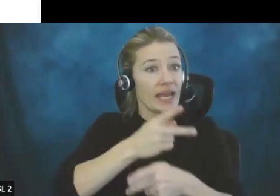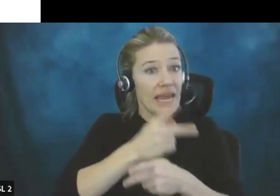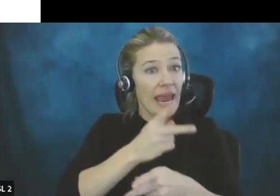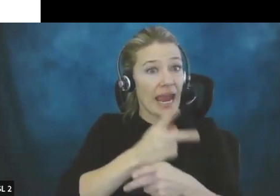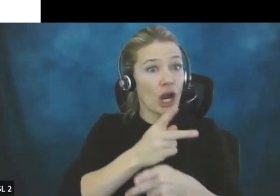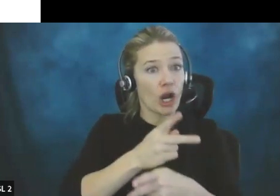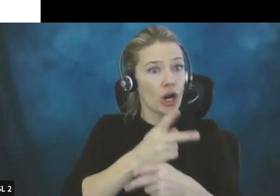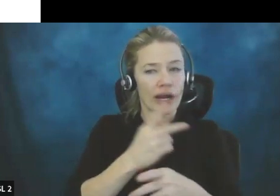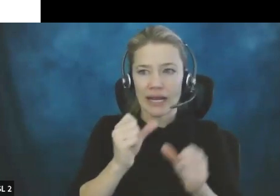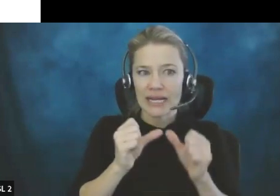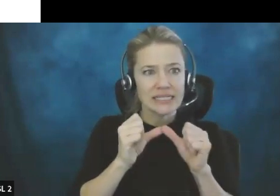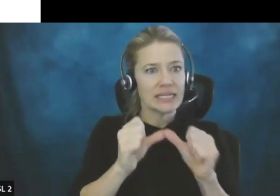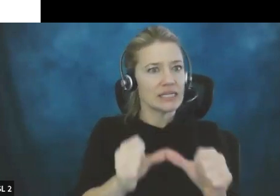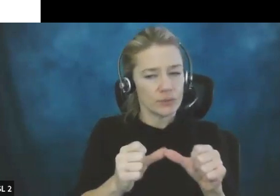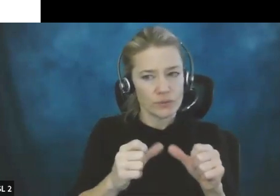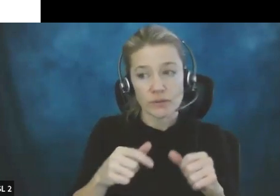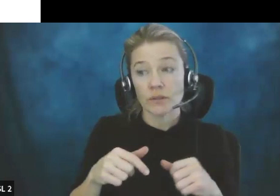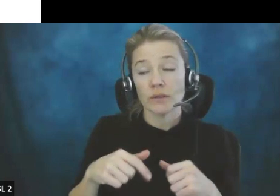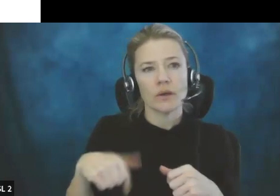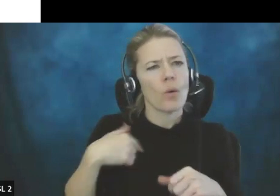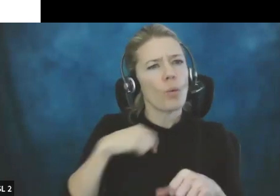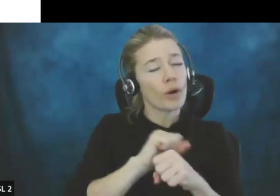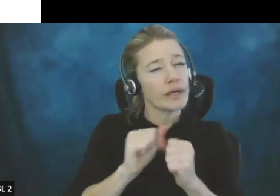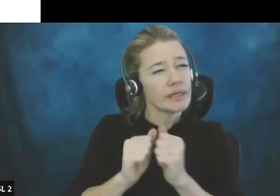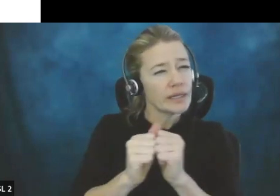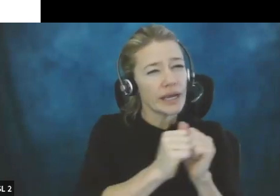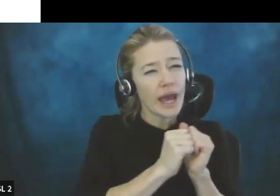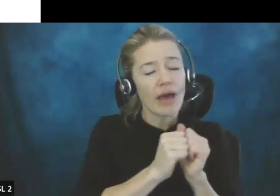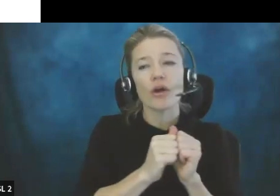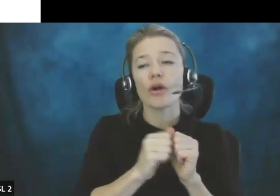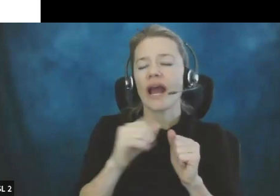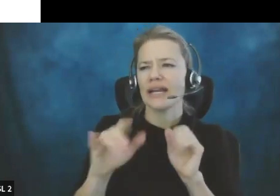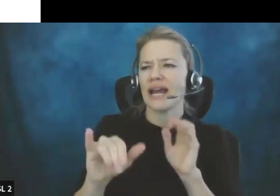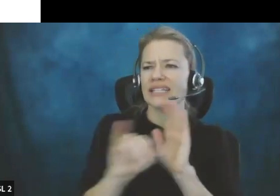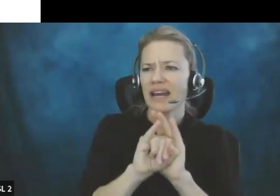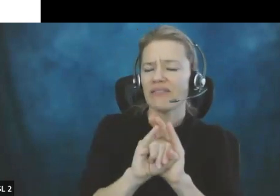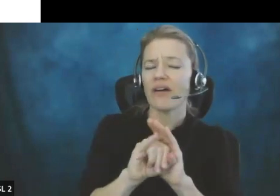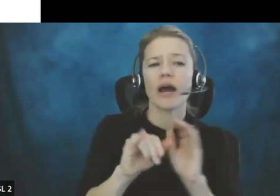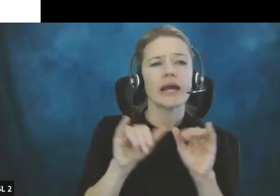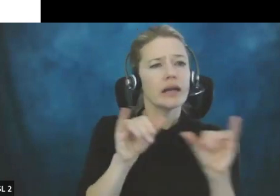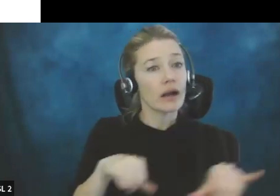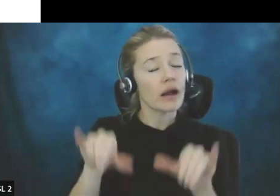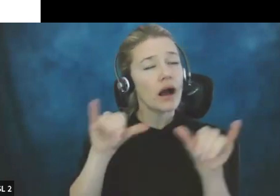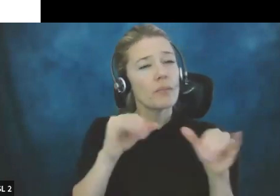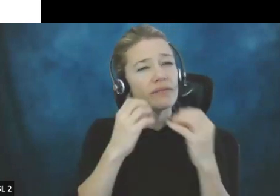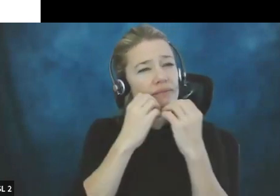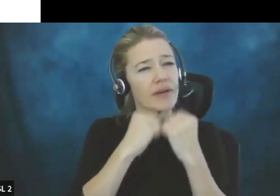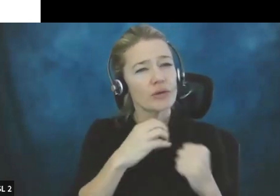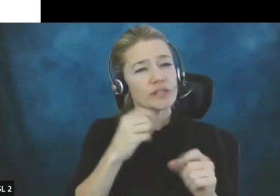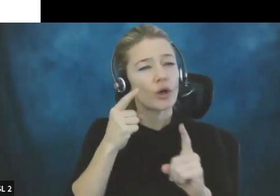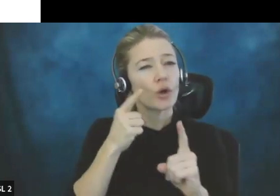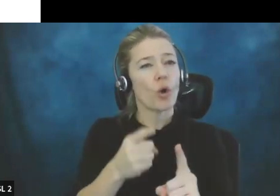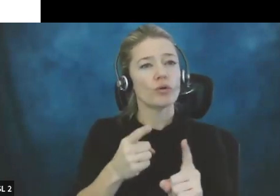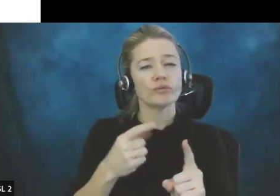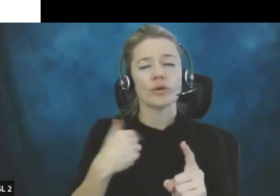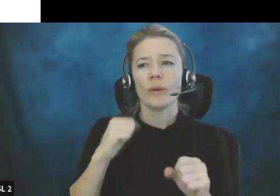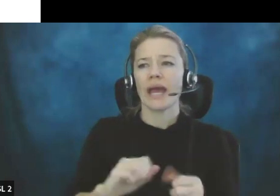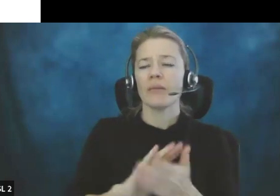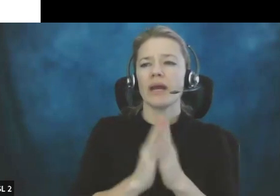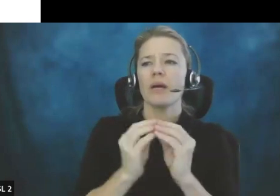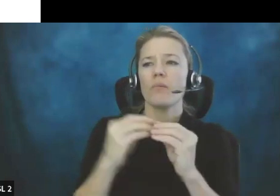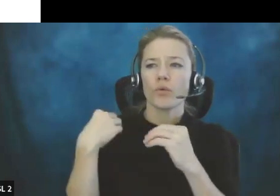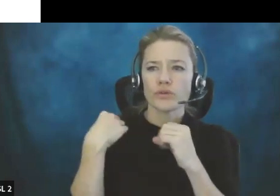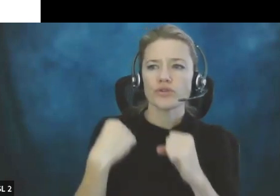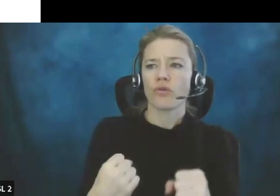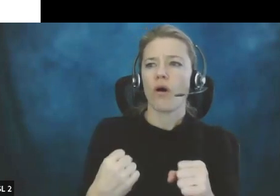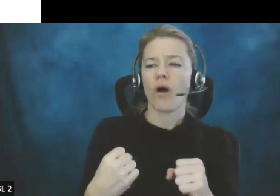continuum of care. There's a continuum of need in the community. And that by working together and finding those common values and goals, we're able to be stronger.